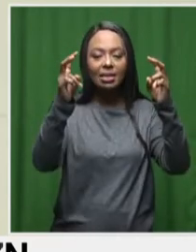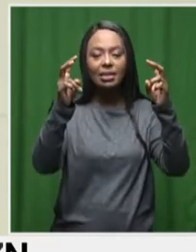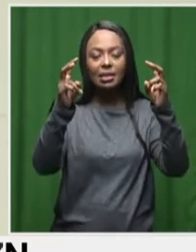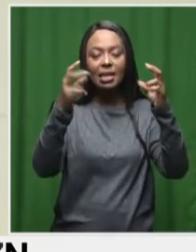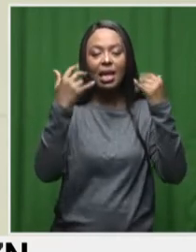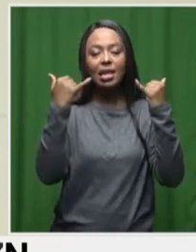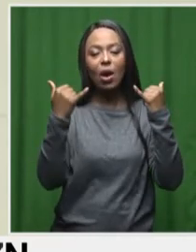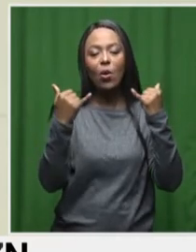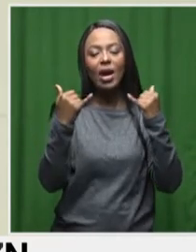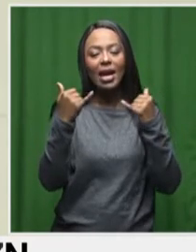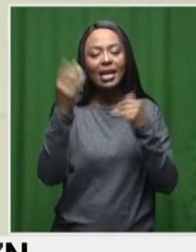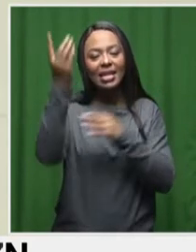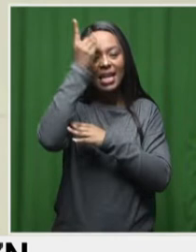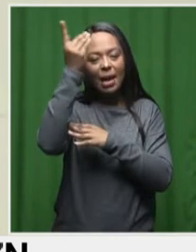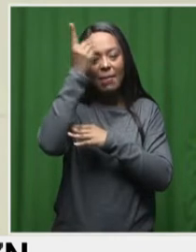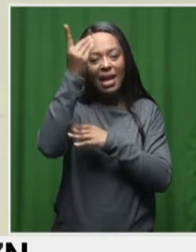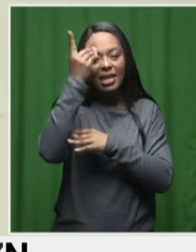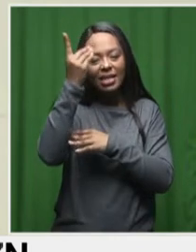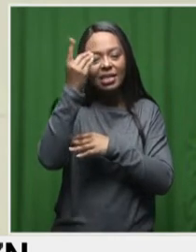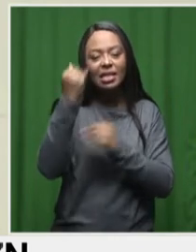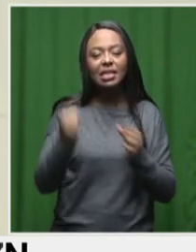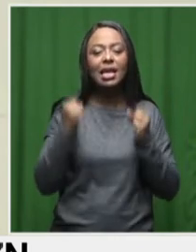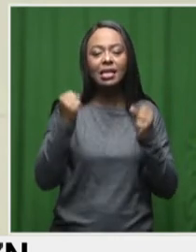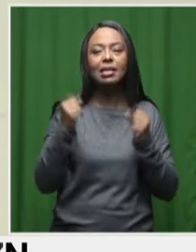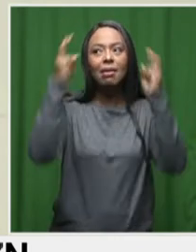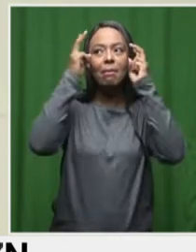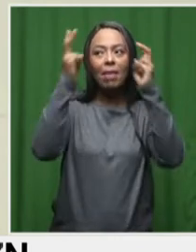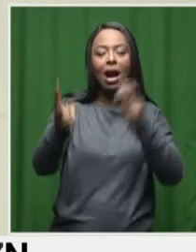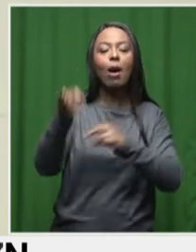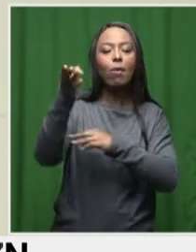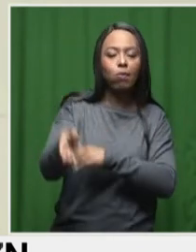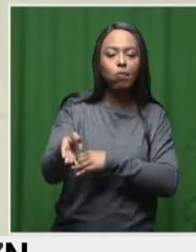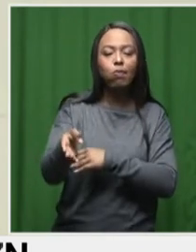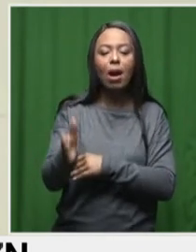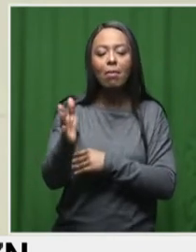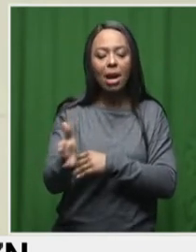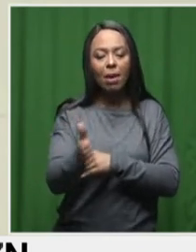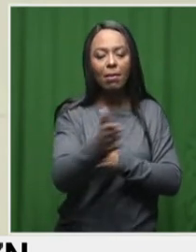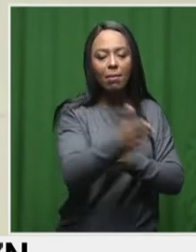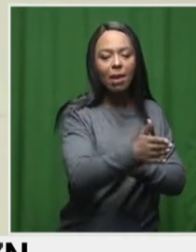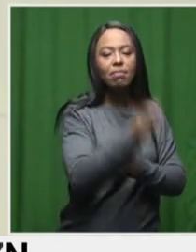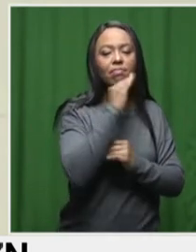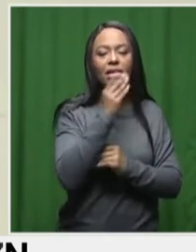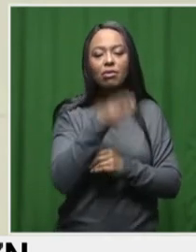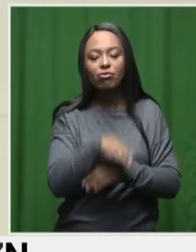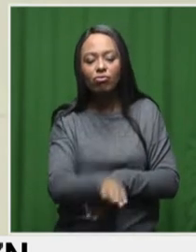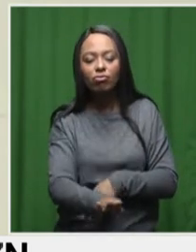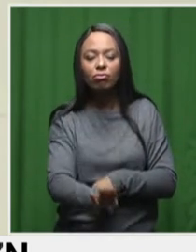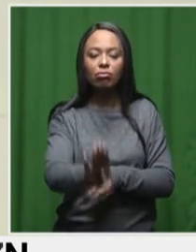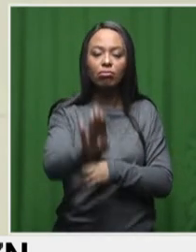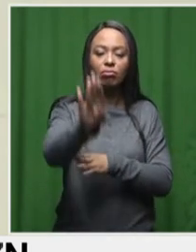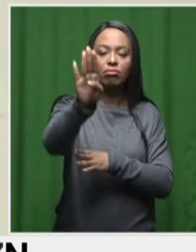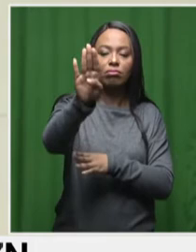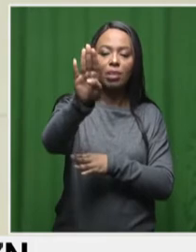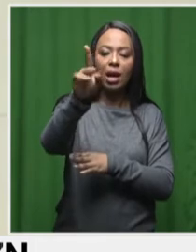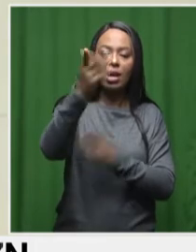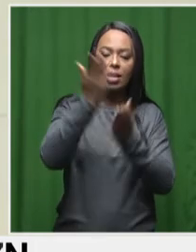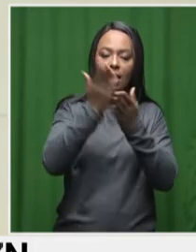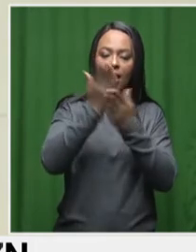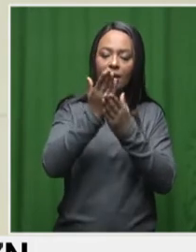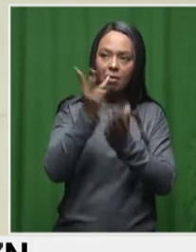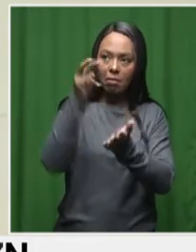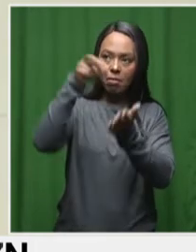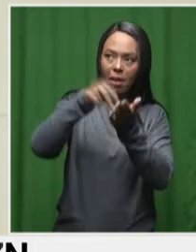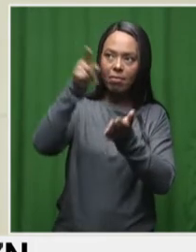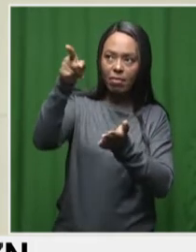a bus terminals underneath the Durban Station, so that is your way up to that rooftop of the Durban Station. That's